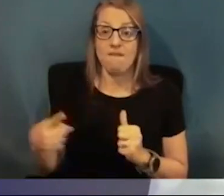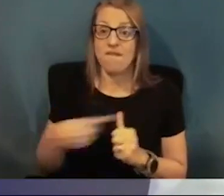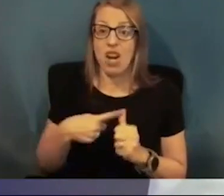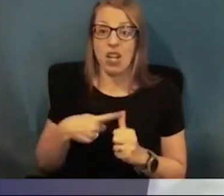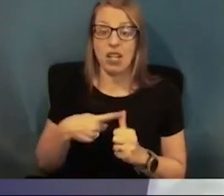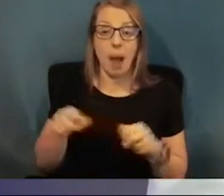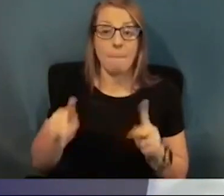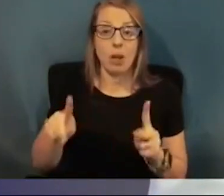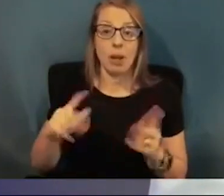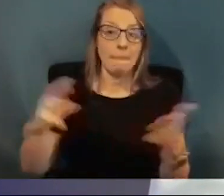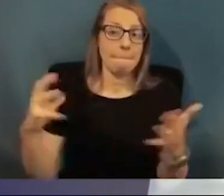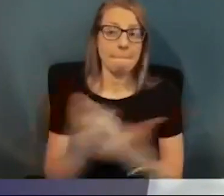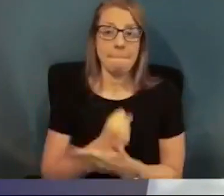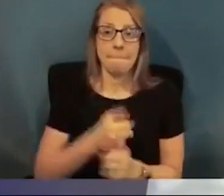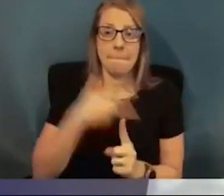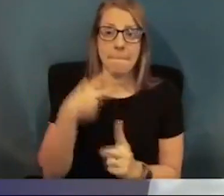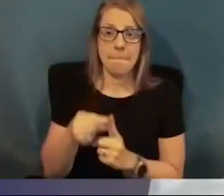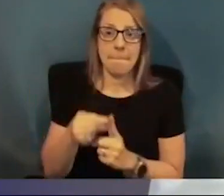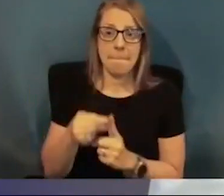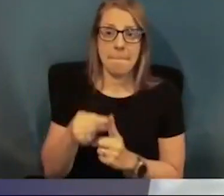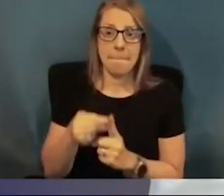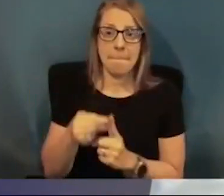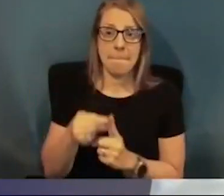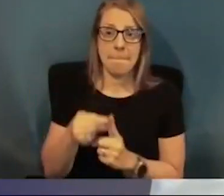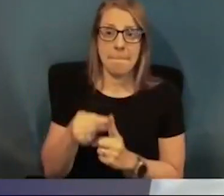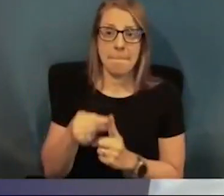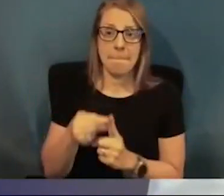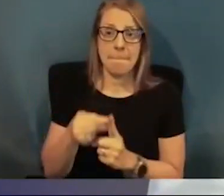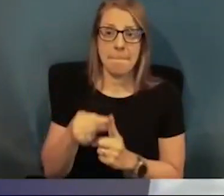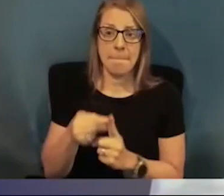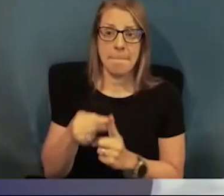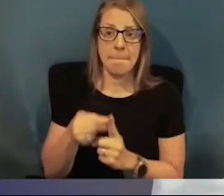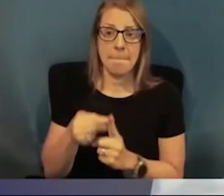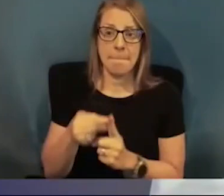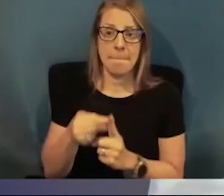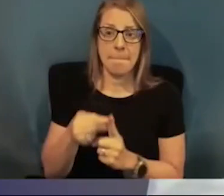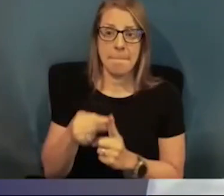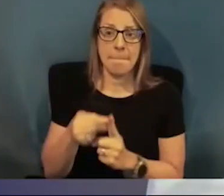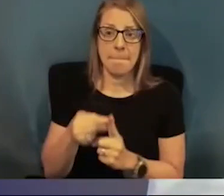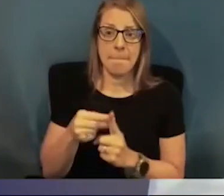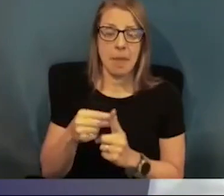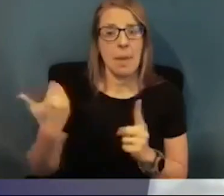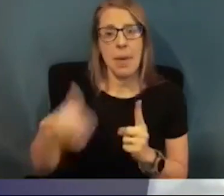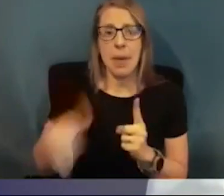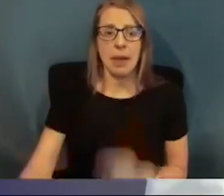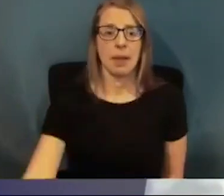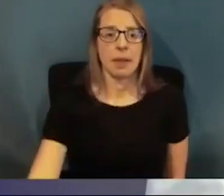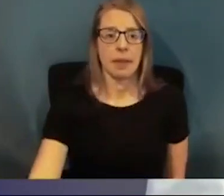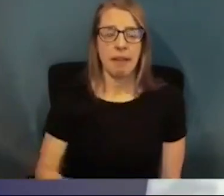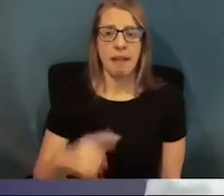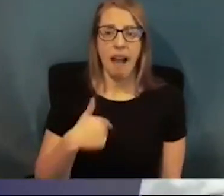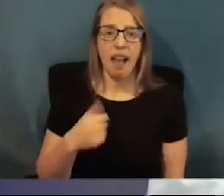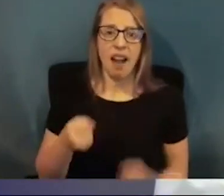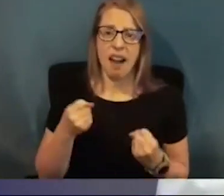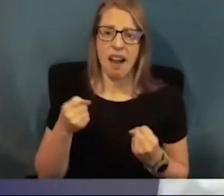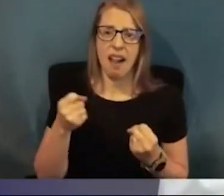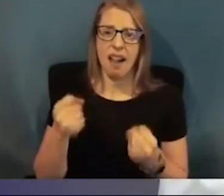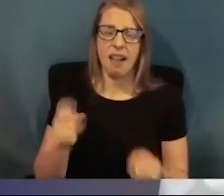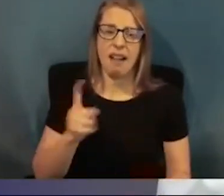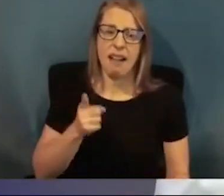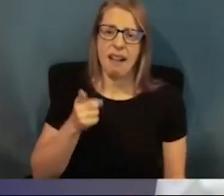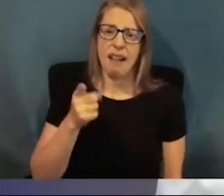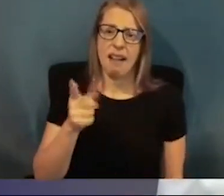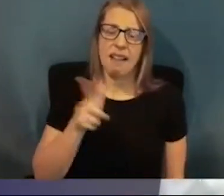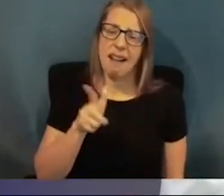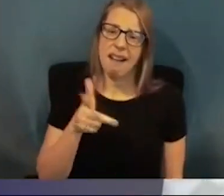opportunity to get a vaccine, man, I got it. If I had to drive halfway across the state like some friends did, get online